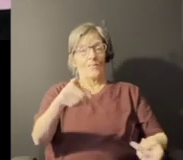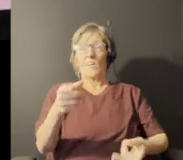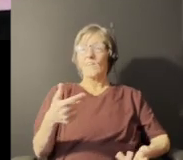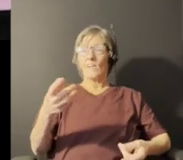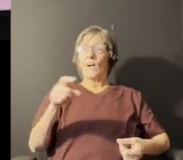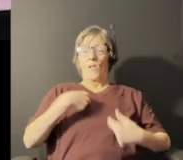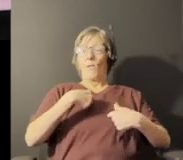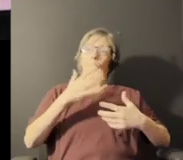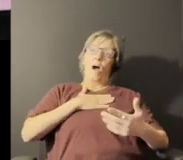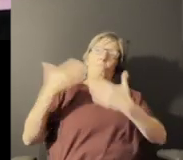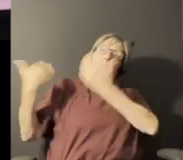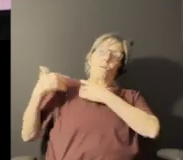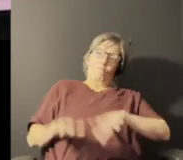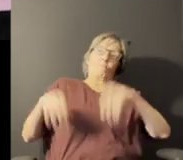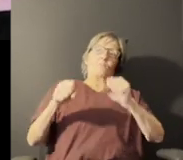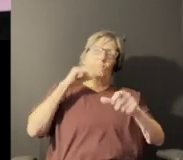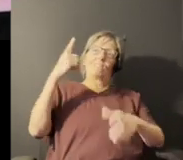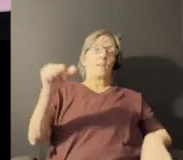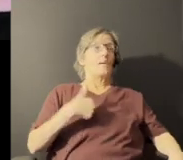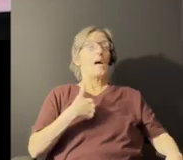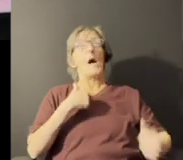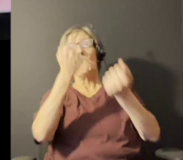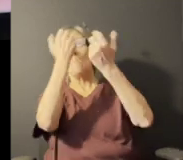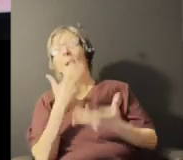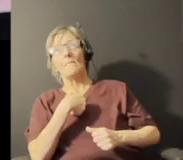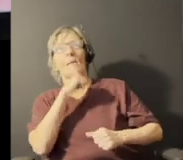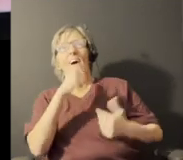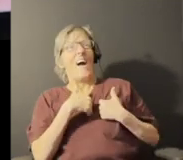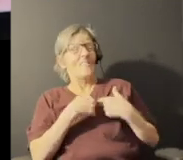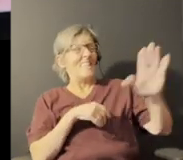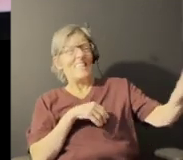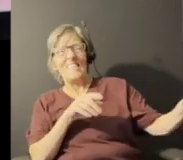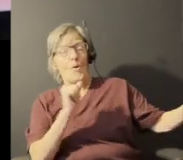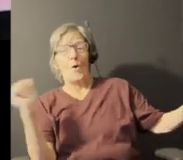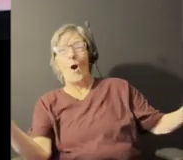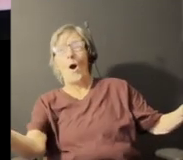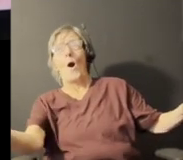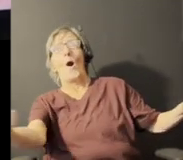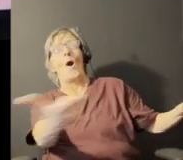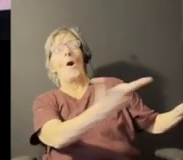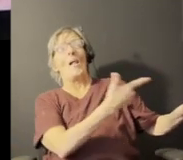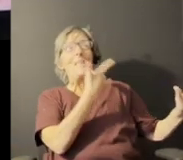or that you brought it on yourself. Yes. Or that, I'm so blessed as to not have it. Like, look, we're